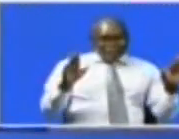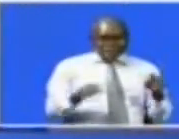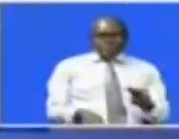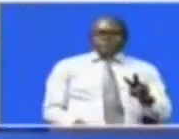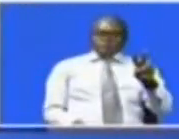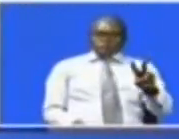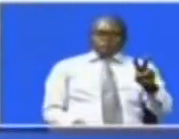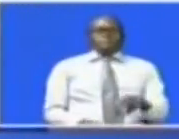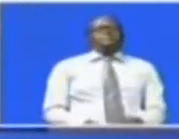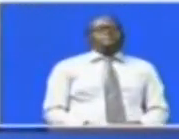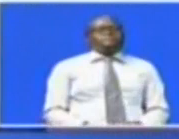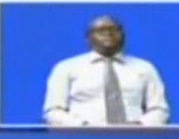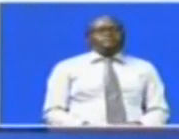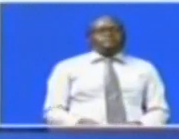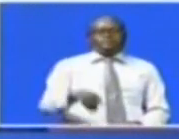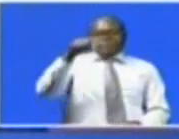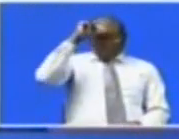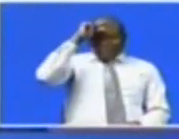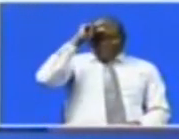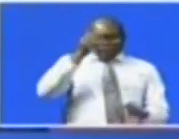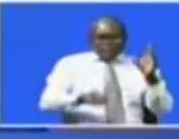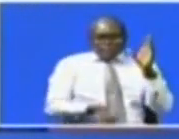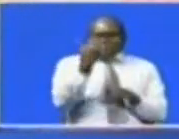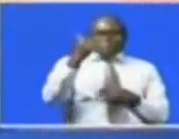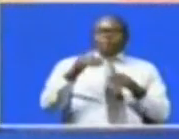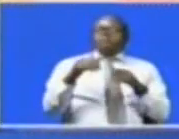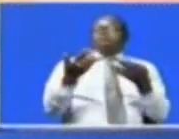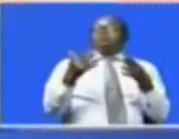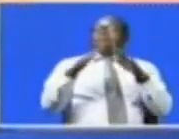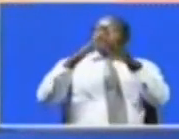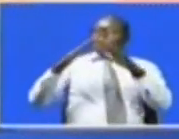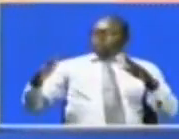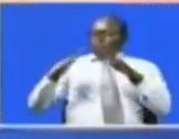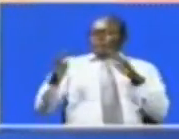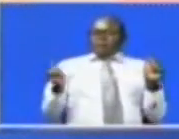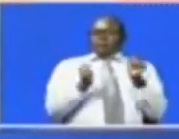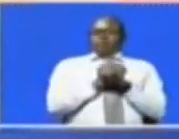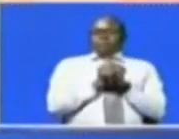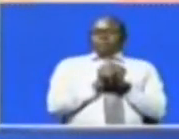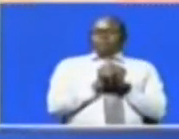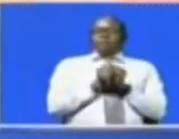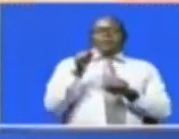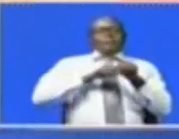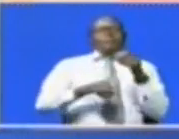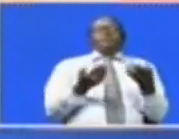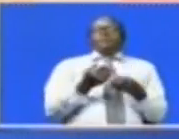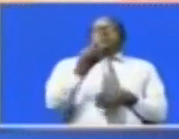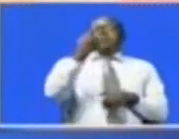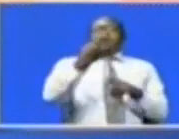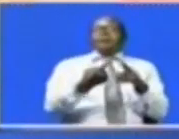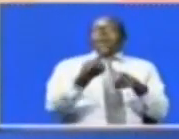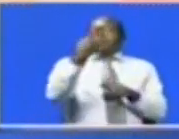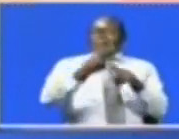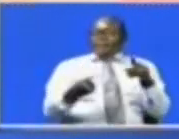Number two, Sophia, the government came up with Nyumba Kumi. I was part of that Nyumba Kumi for about 18 months. But if